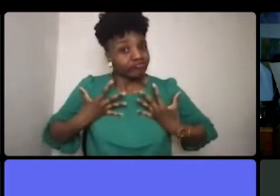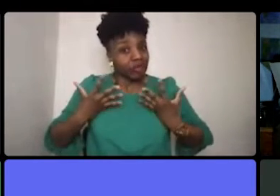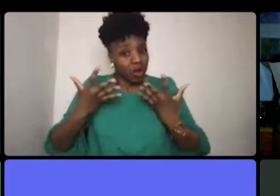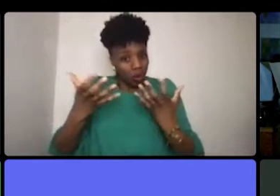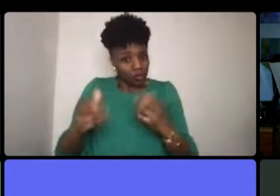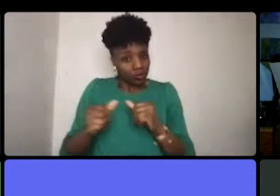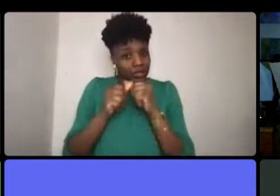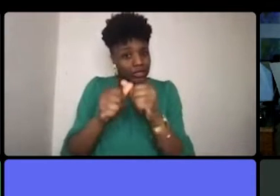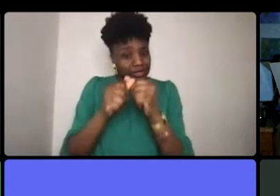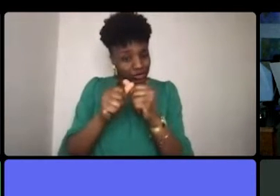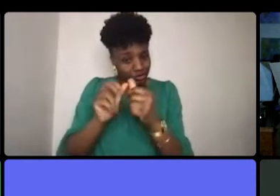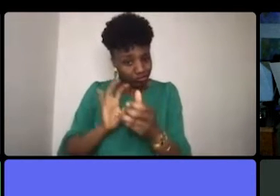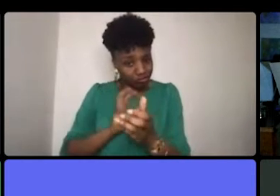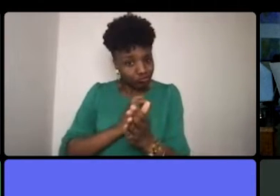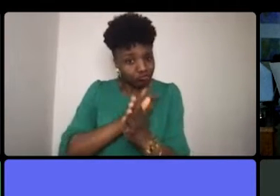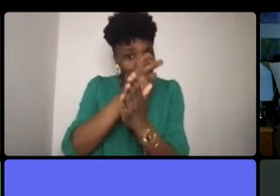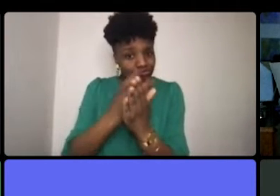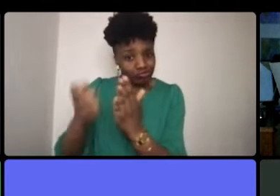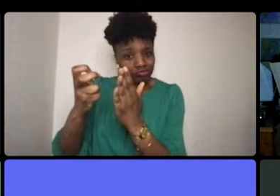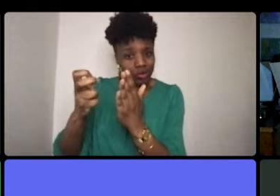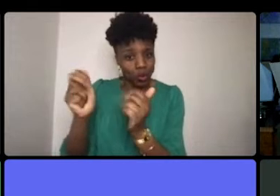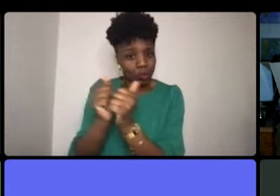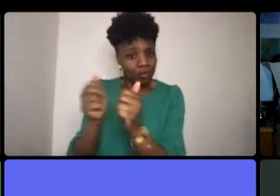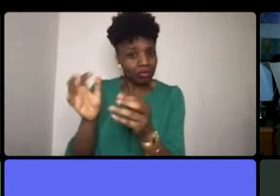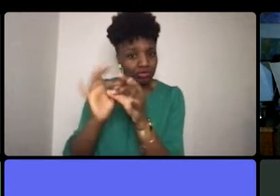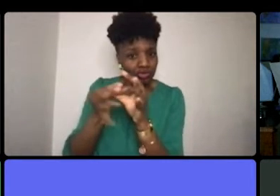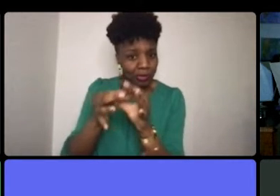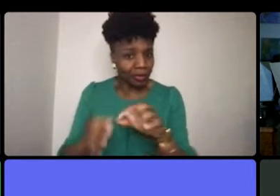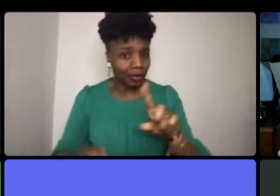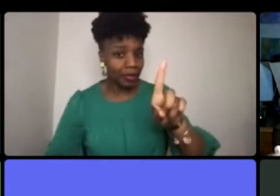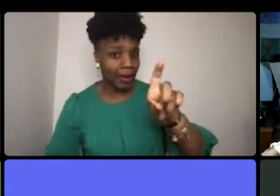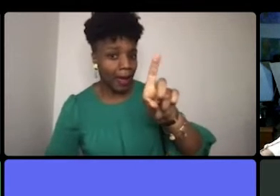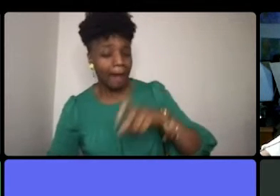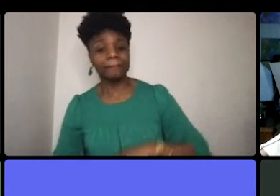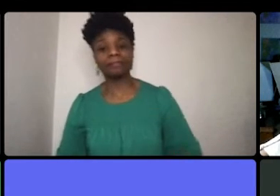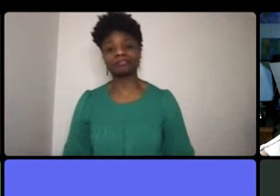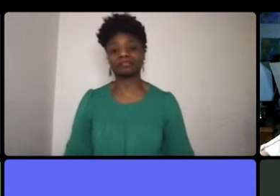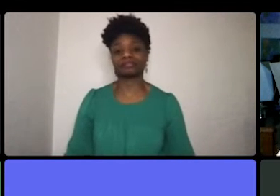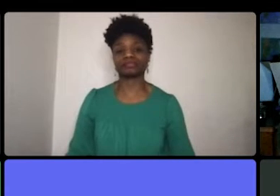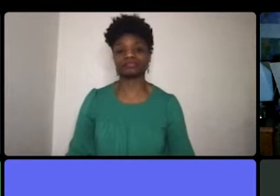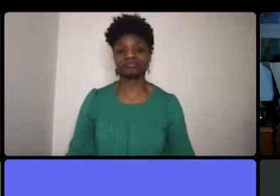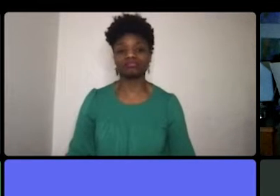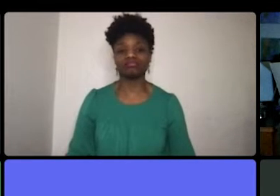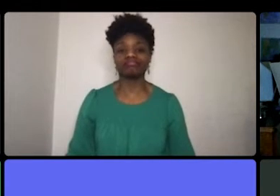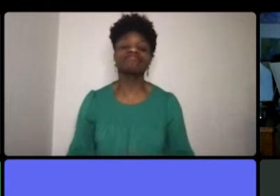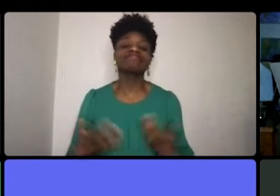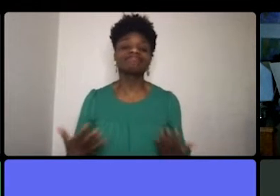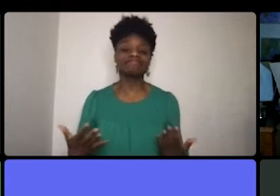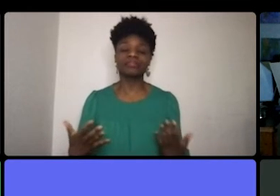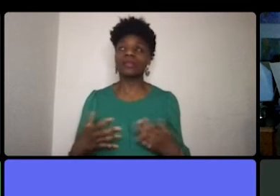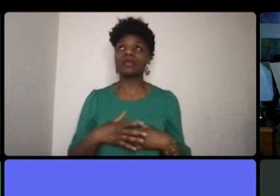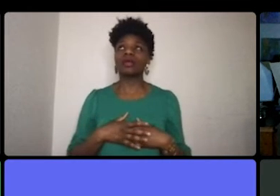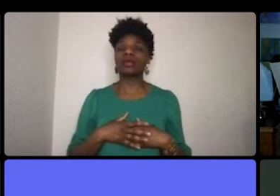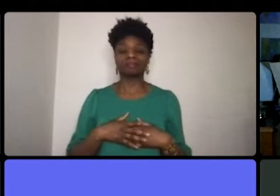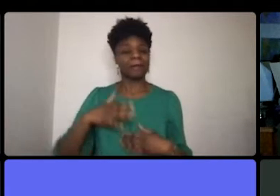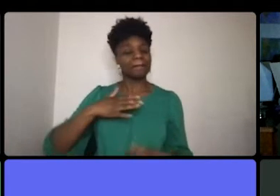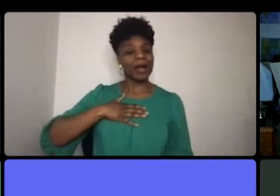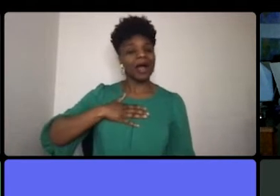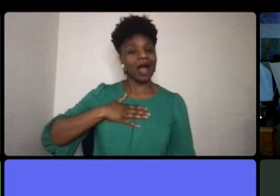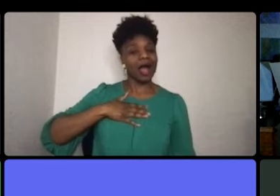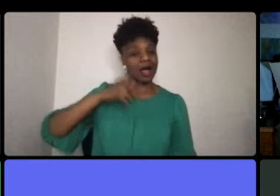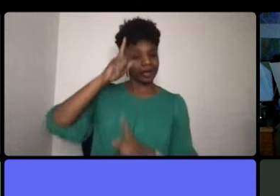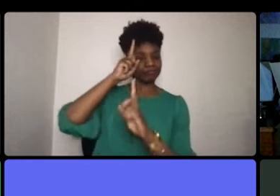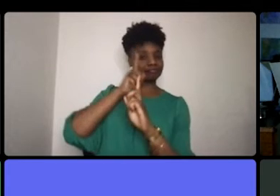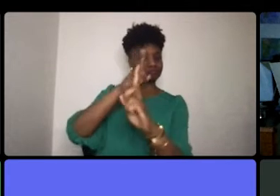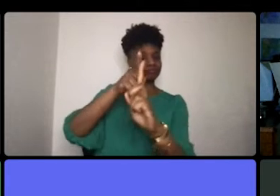really, I really believe and would say it's a part of my purposes. It's one of my purposes